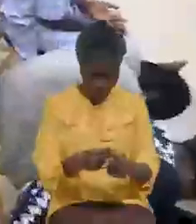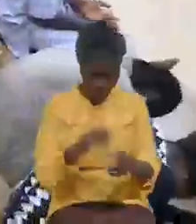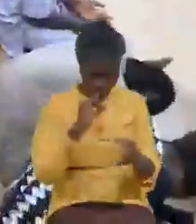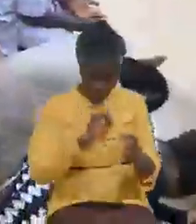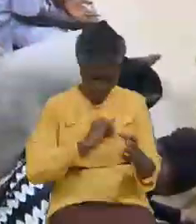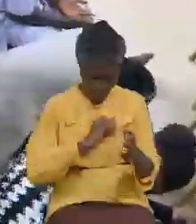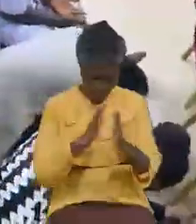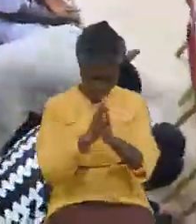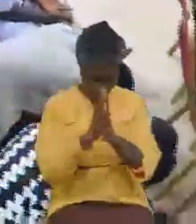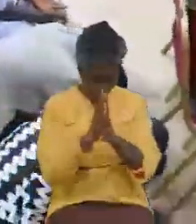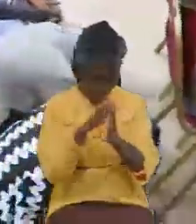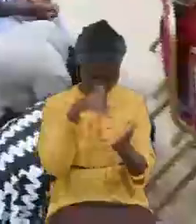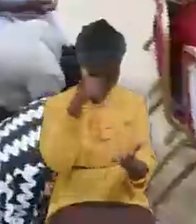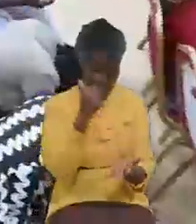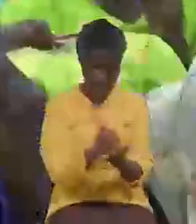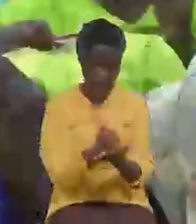I pray.